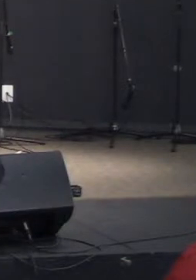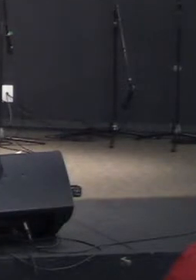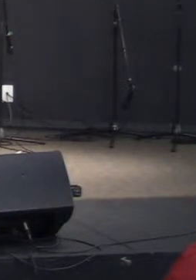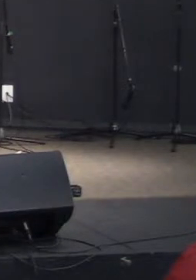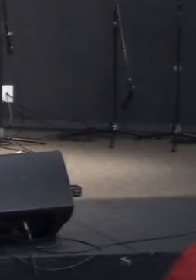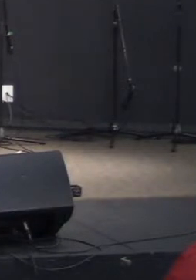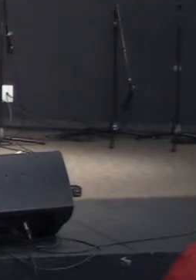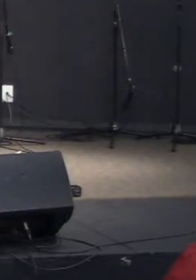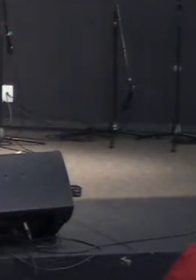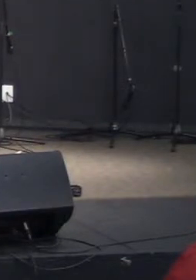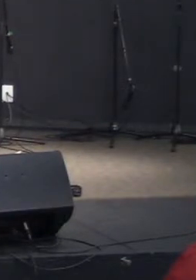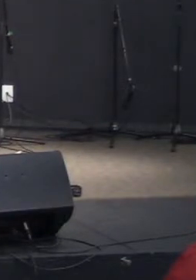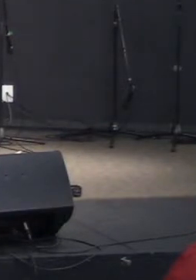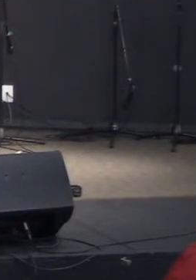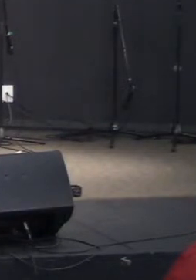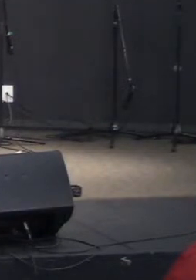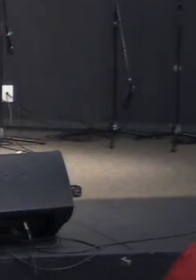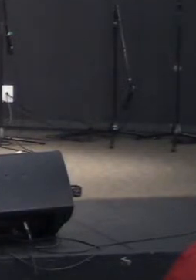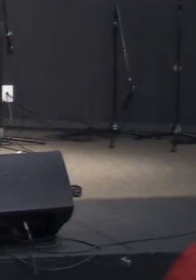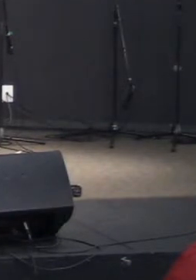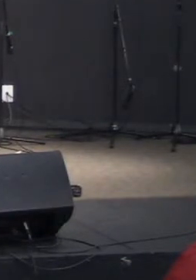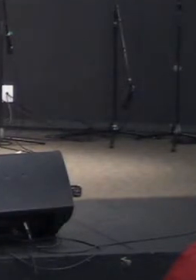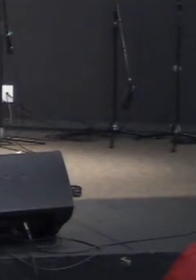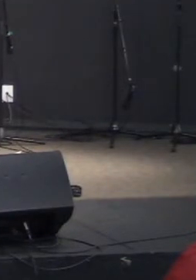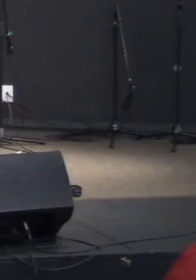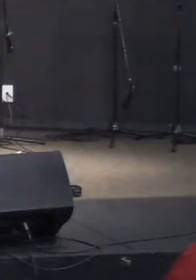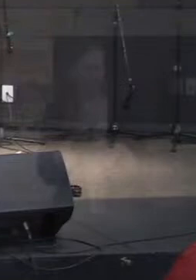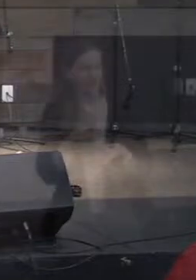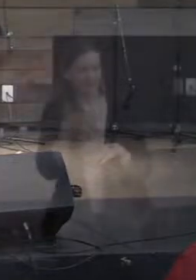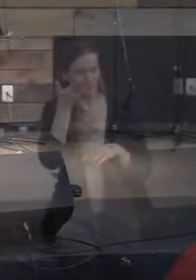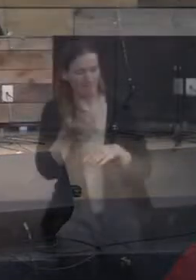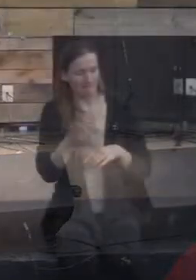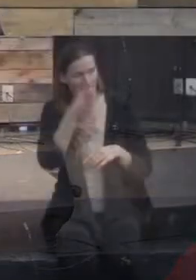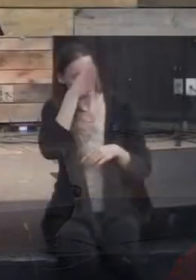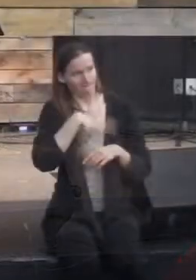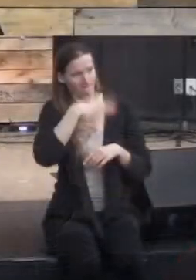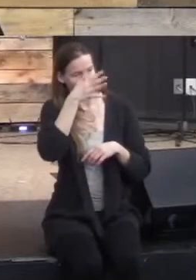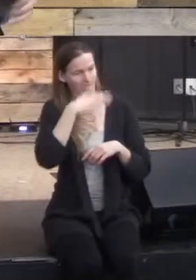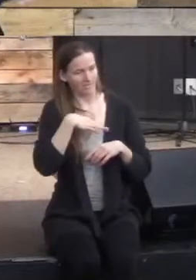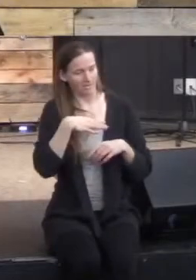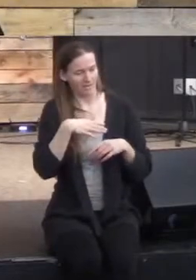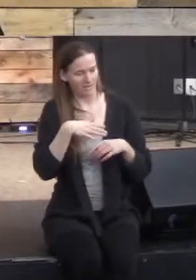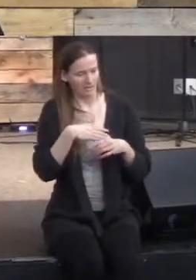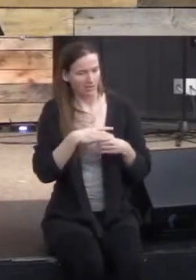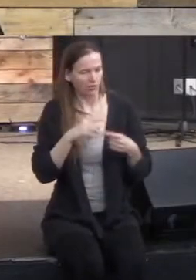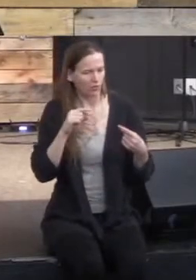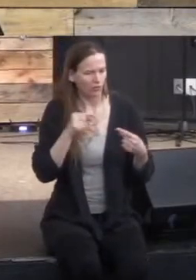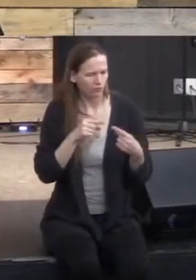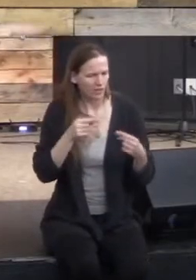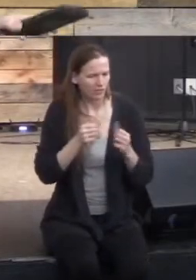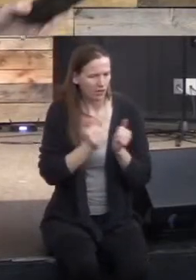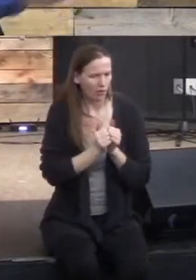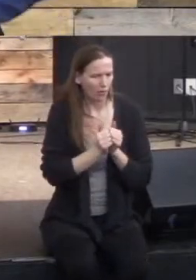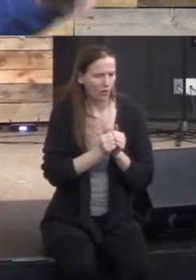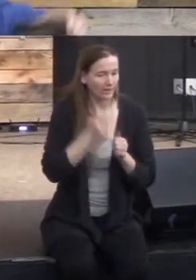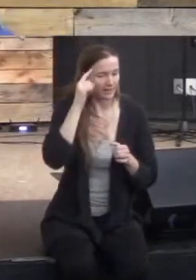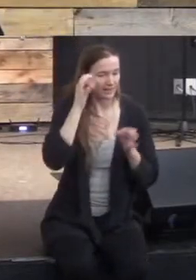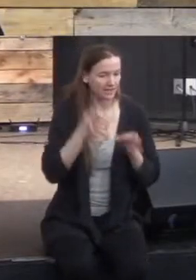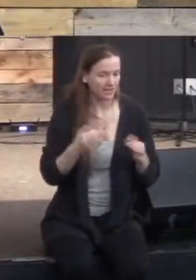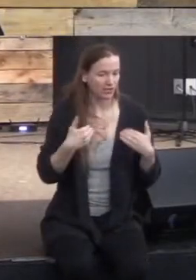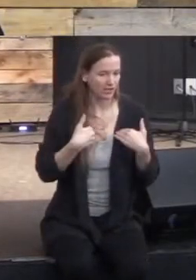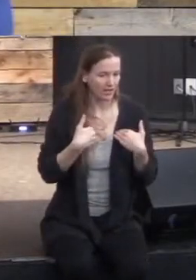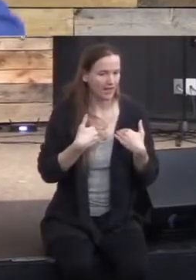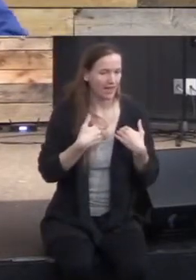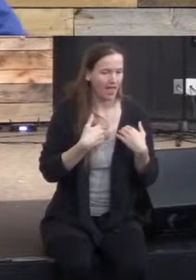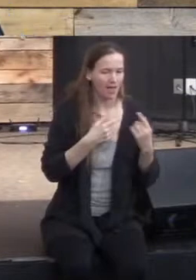choices, wrestle with the reality of a true God, wrestle with the reality that our decisions have consequences, and those